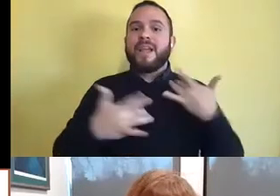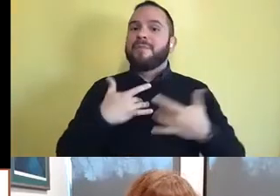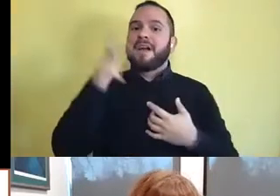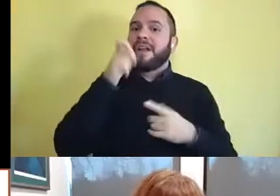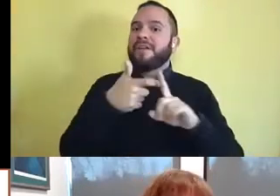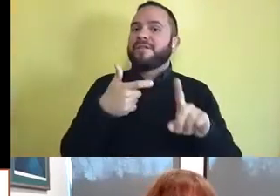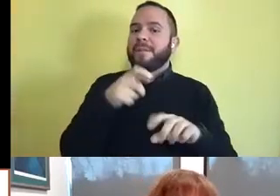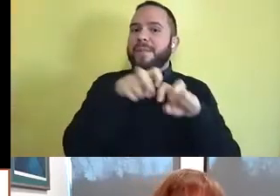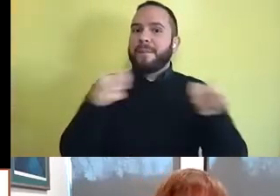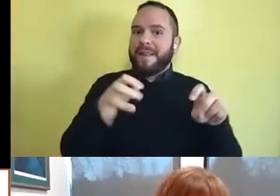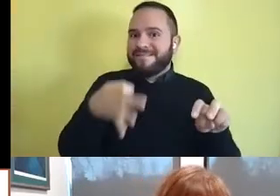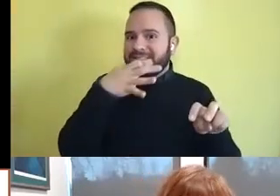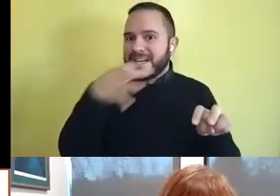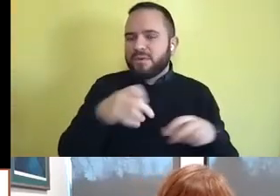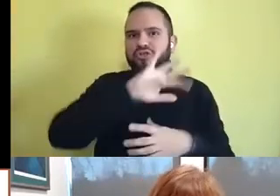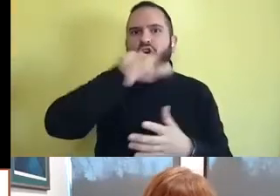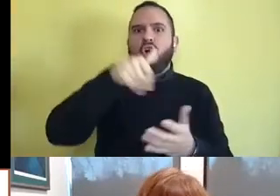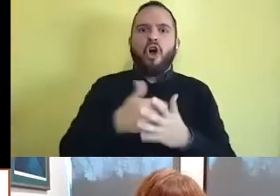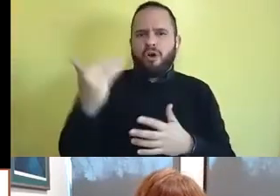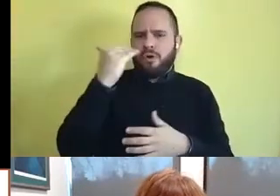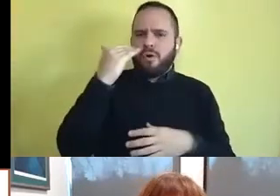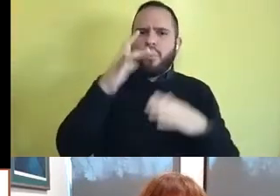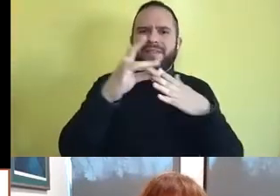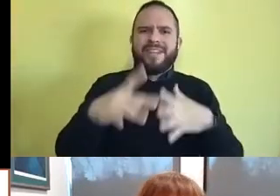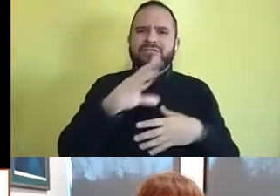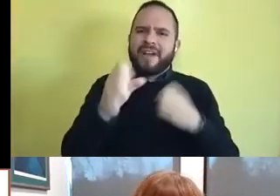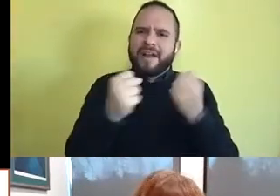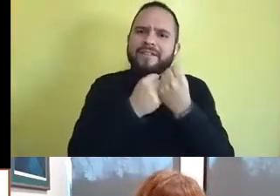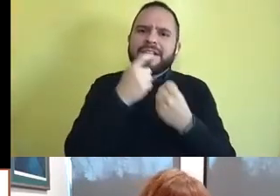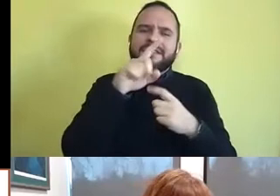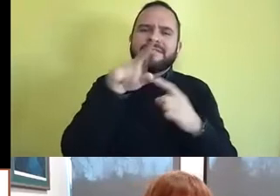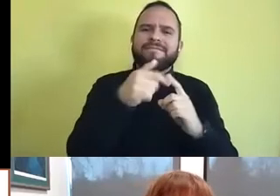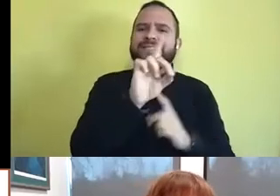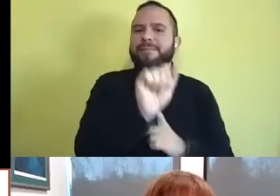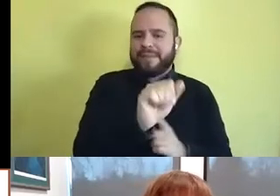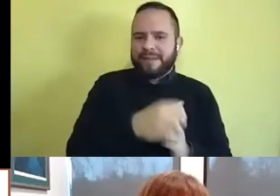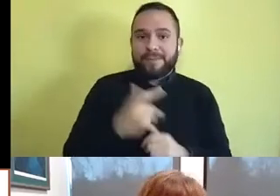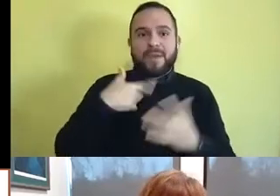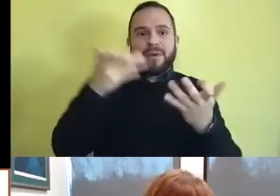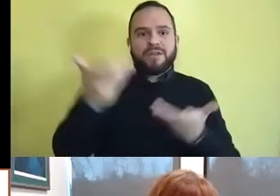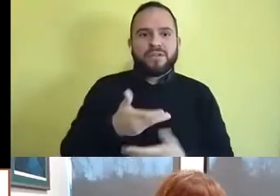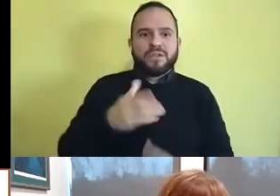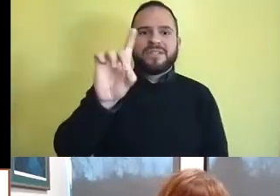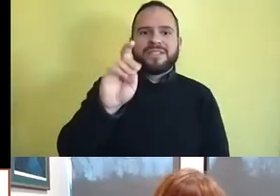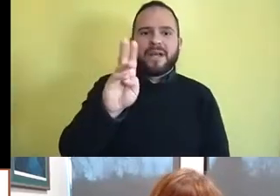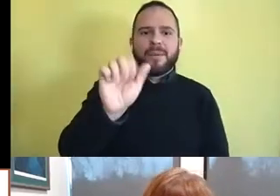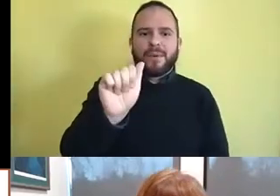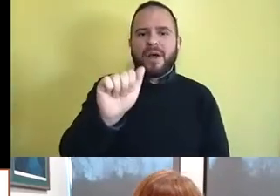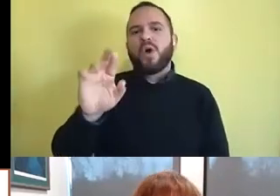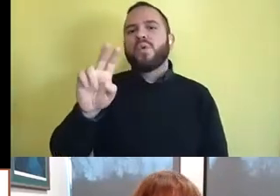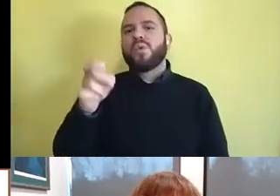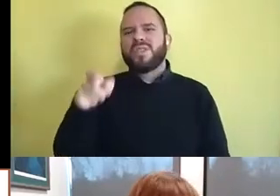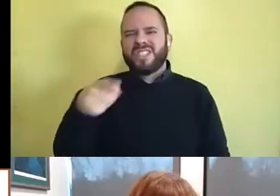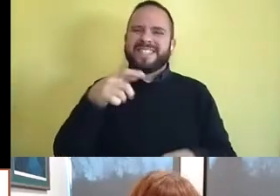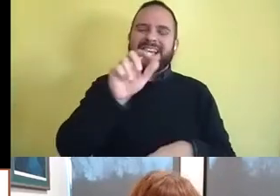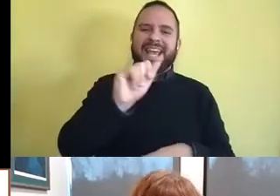of experts, all known leaders and advocates in disability. I'd like to introduce Deborah Rue, our AI guide for today,